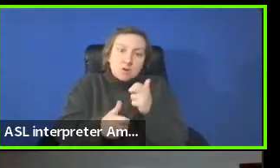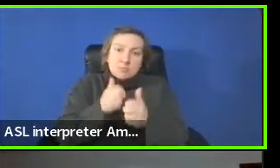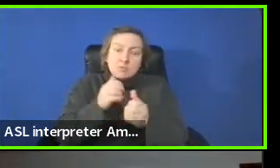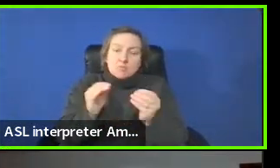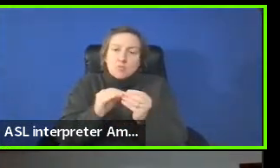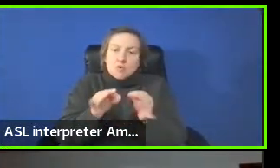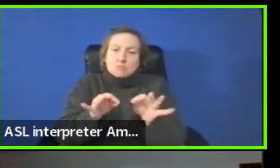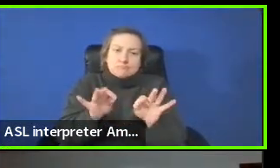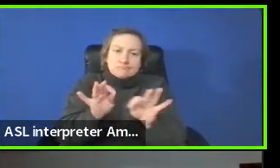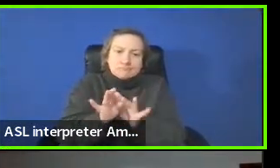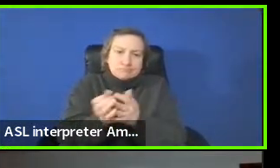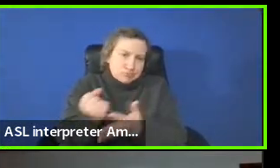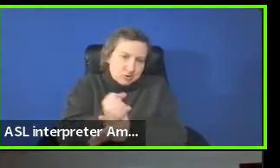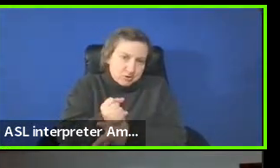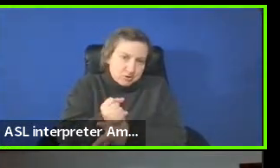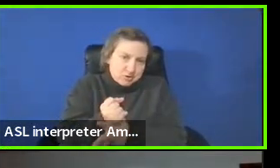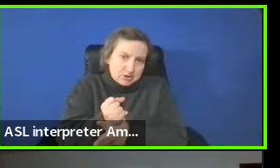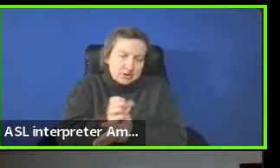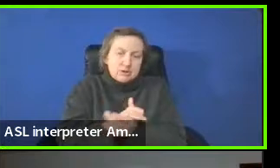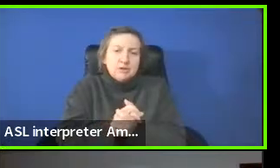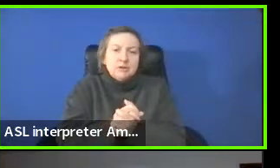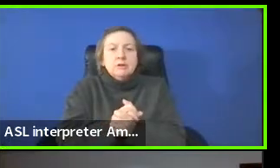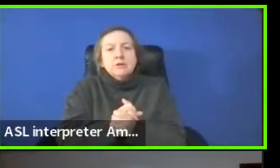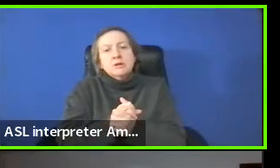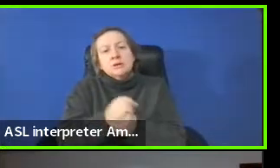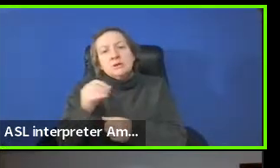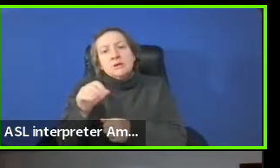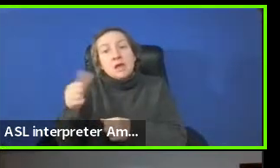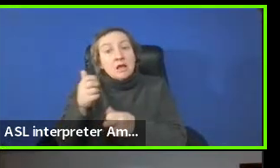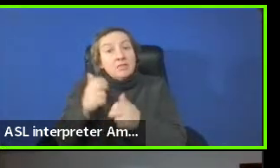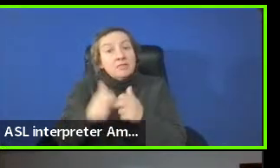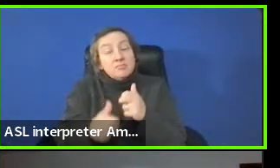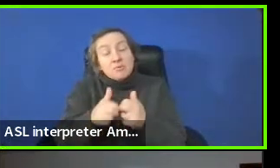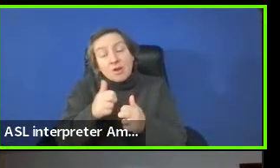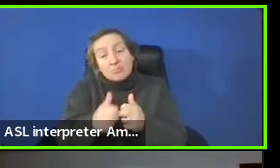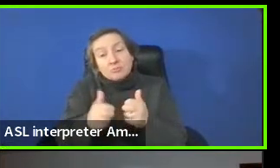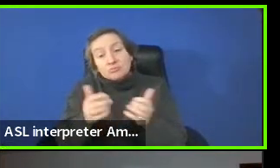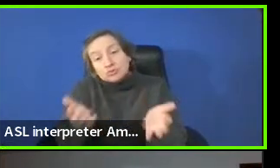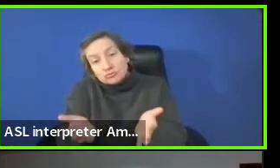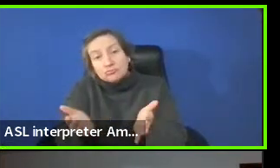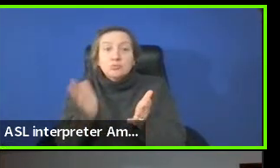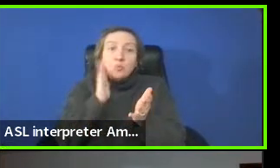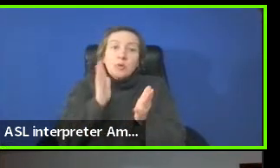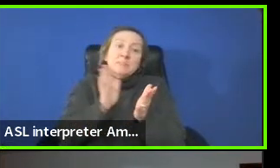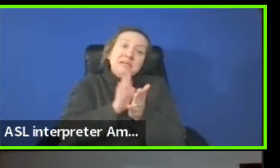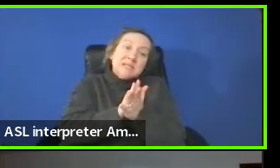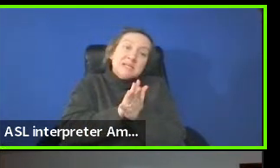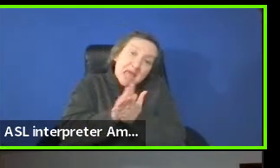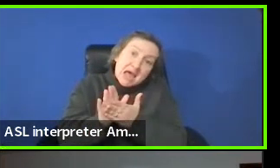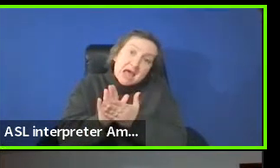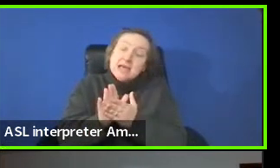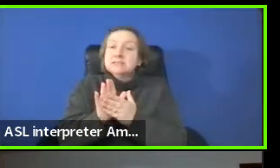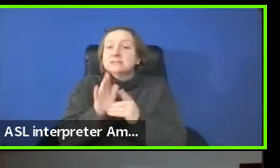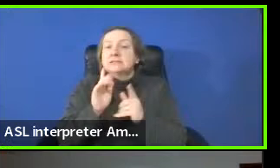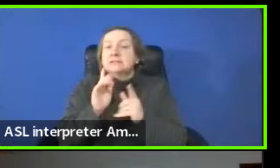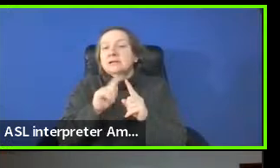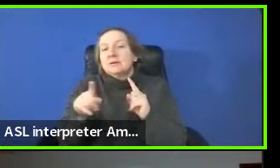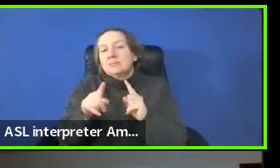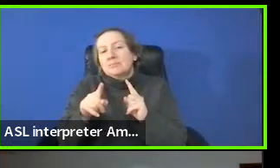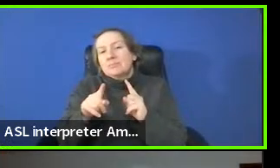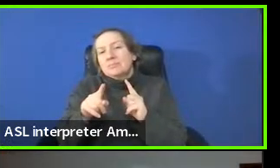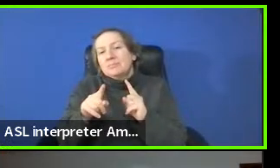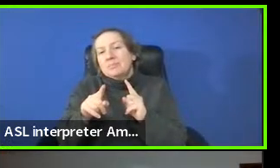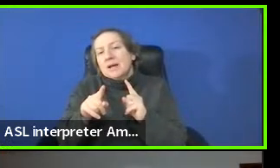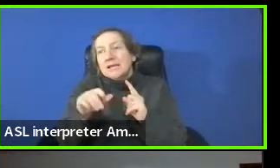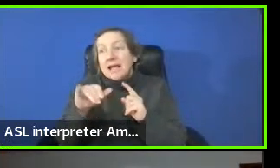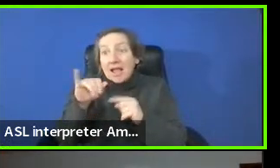priority and other problems that, gee, it would be great to have, but we'll have to fit them in